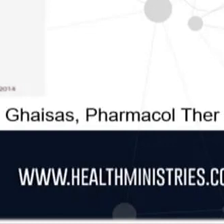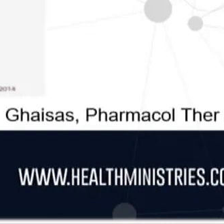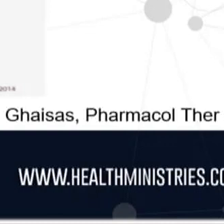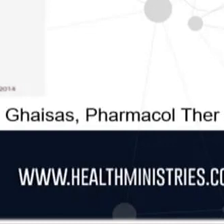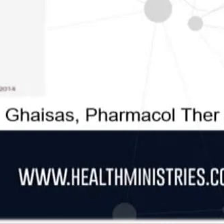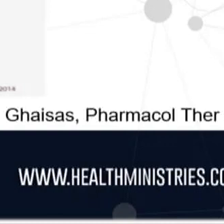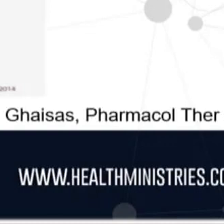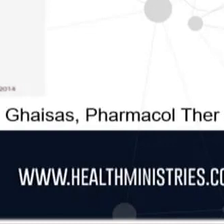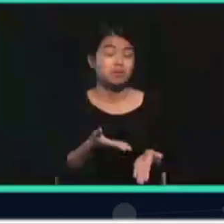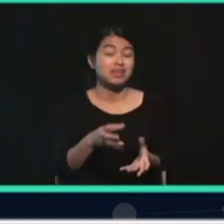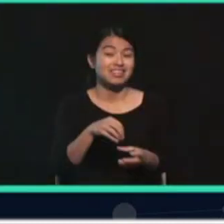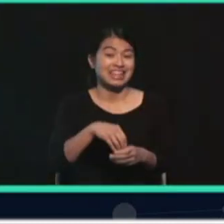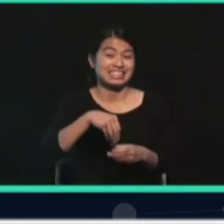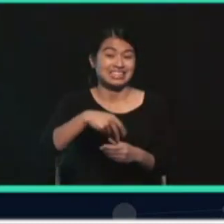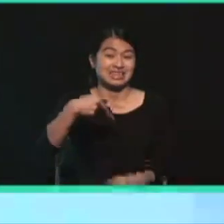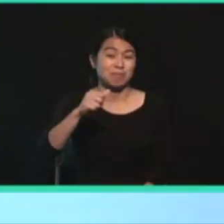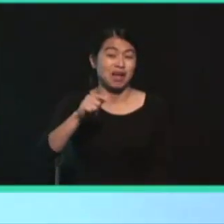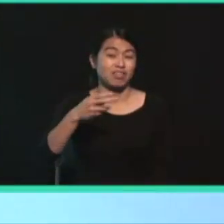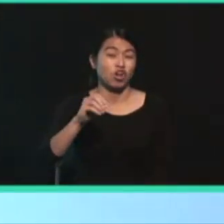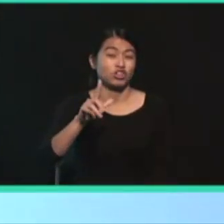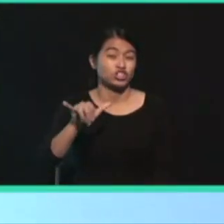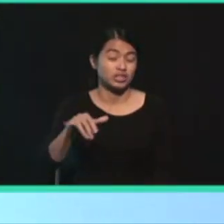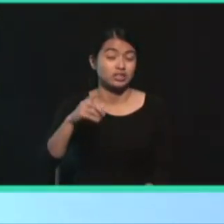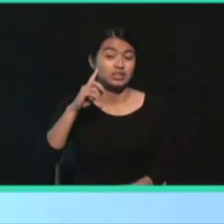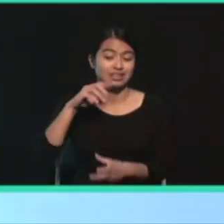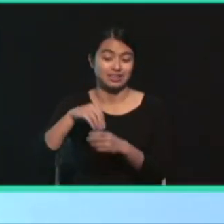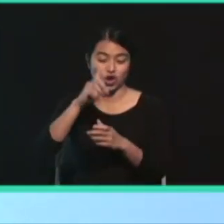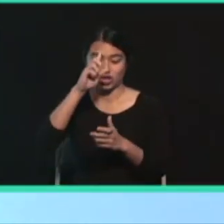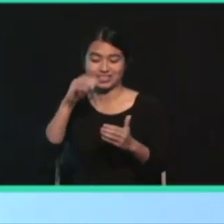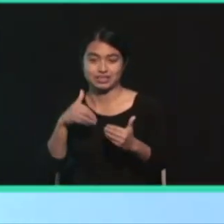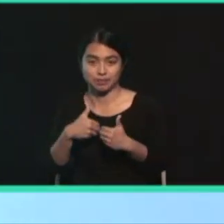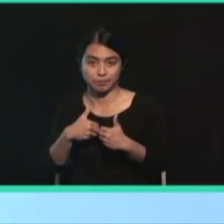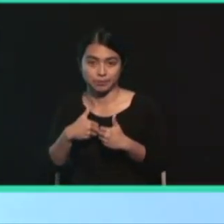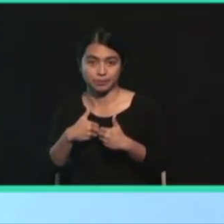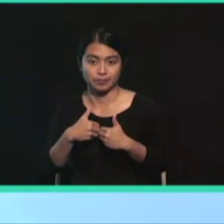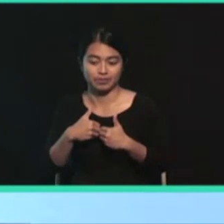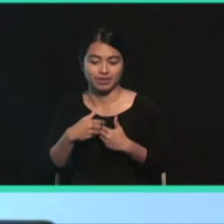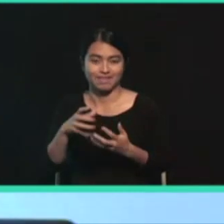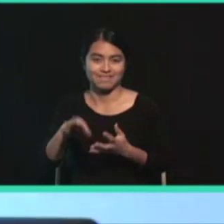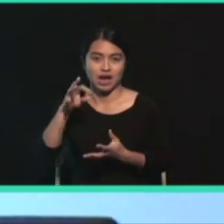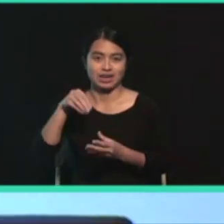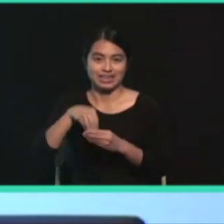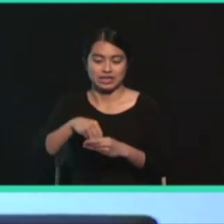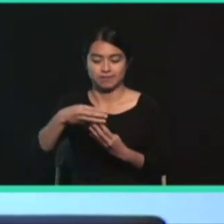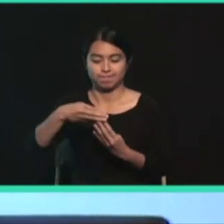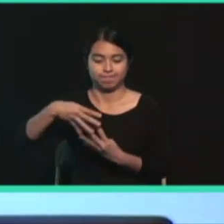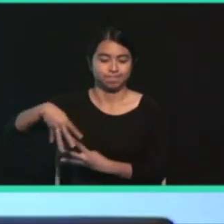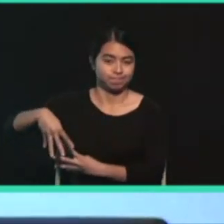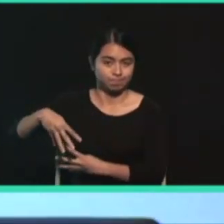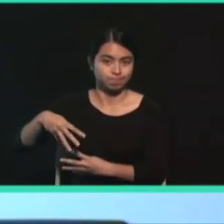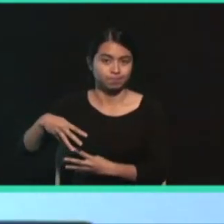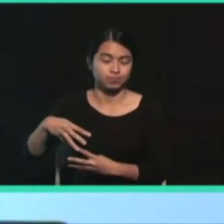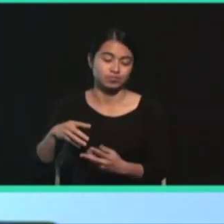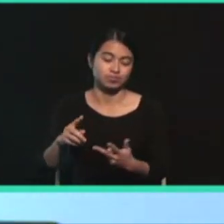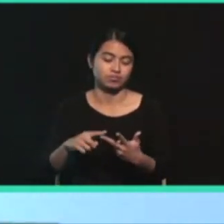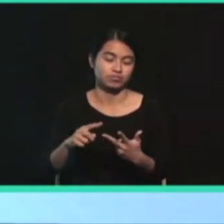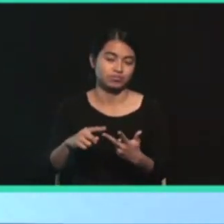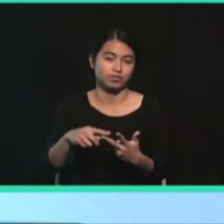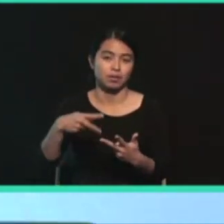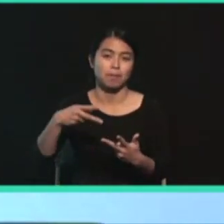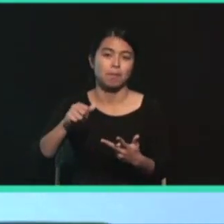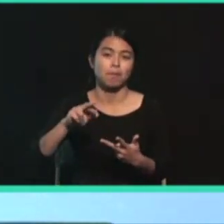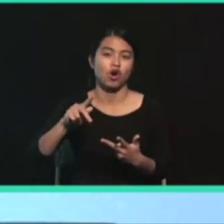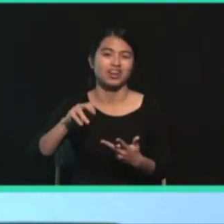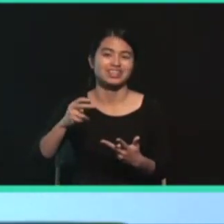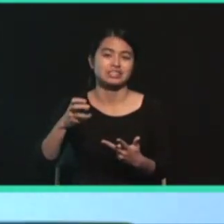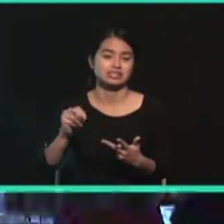the pathophysiology of autism, okay? And other findings were made for Parkinson's disease. Well,